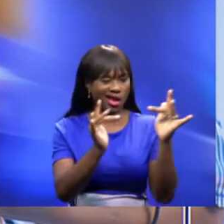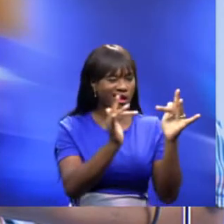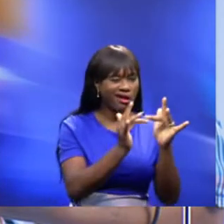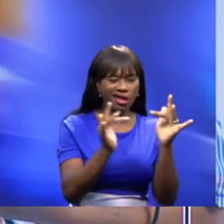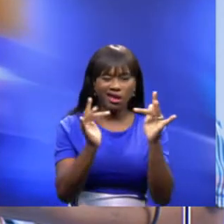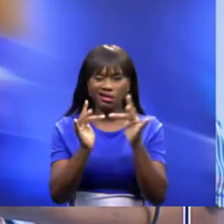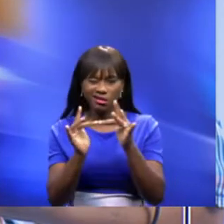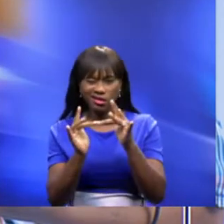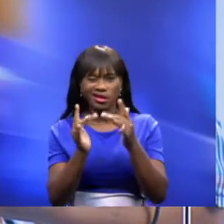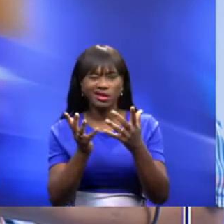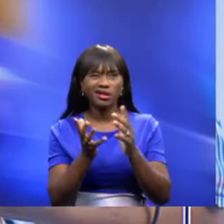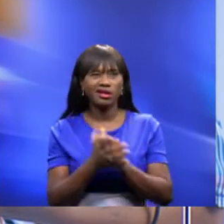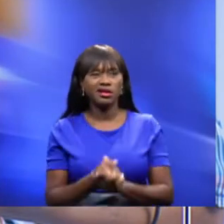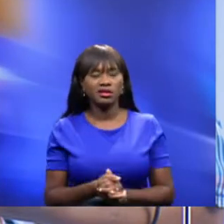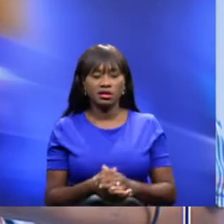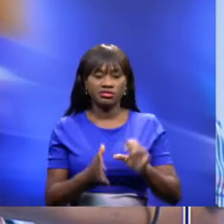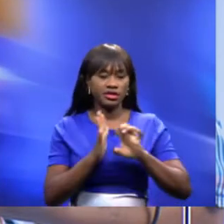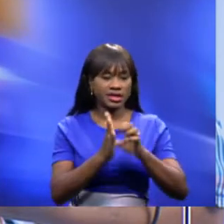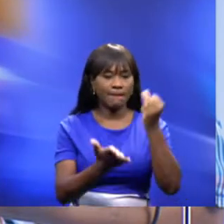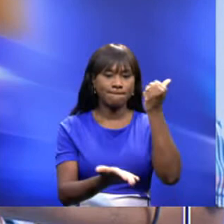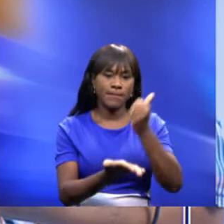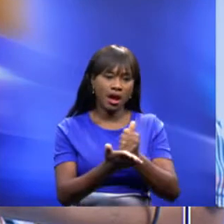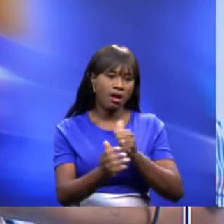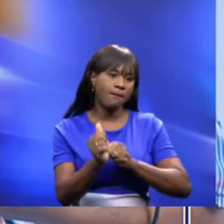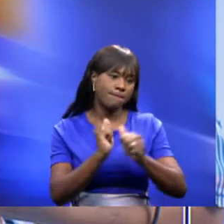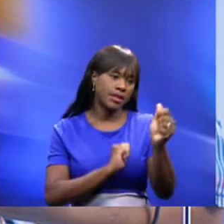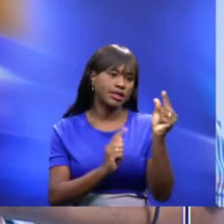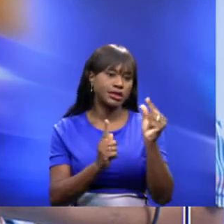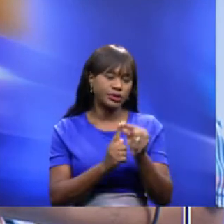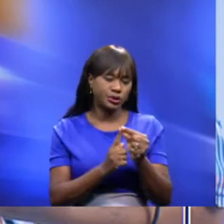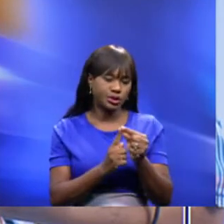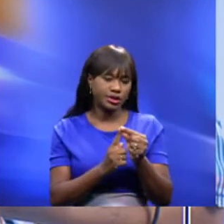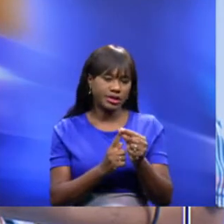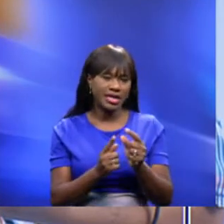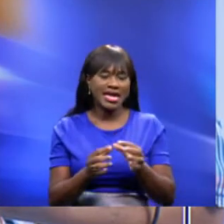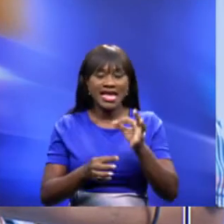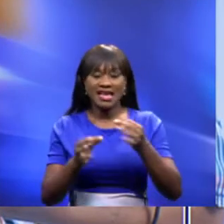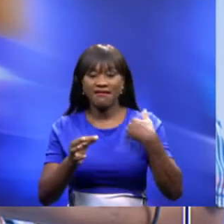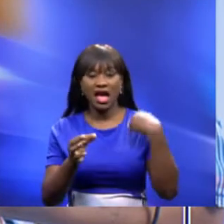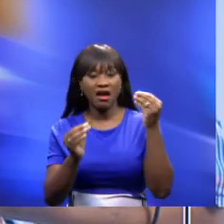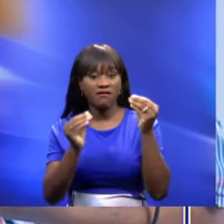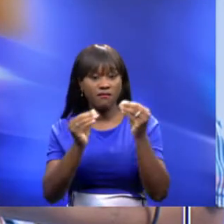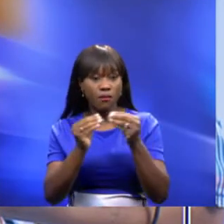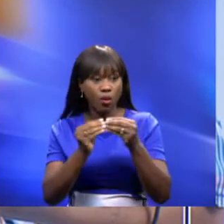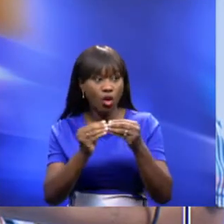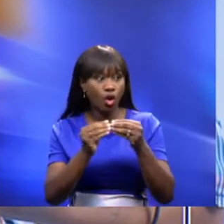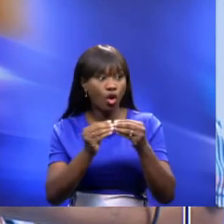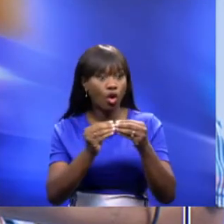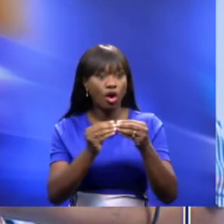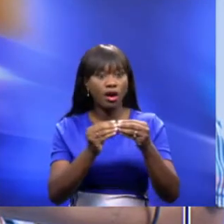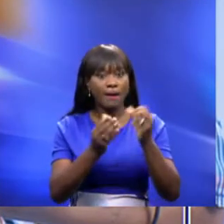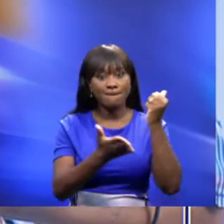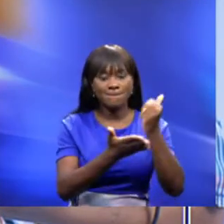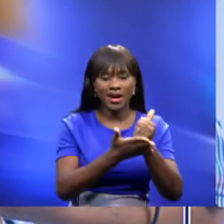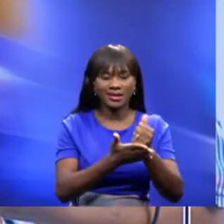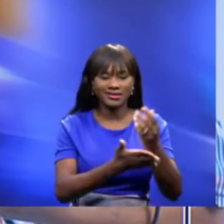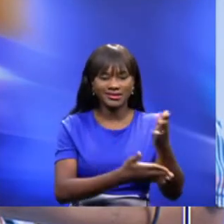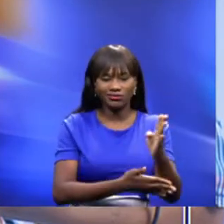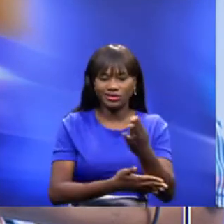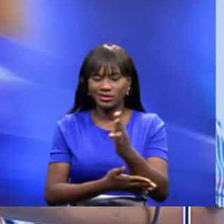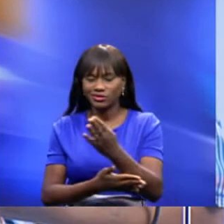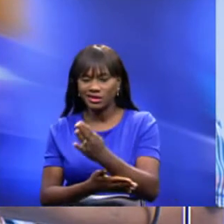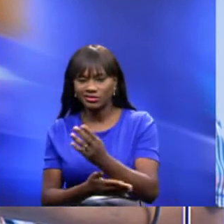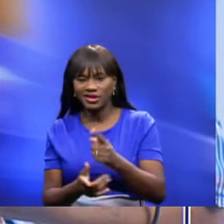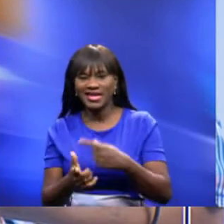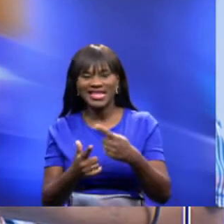So my bank account, password. If I have more than one bank, more than one password. I have a password for the